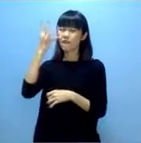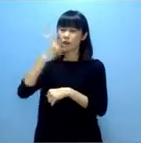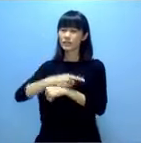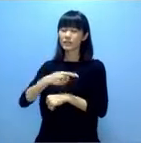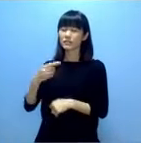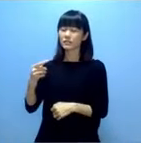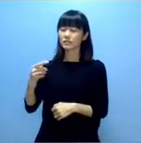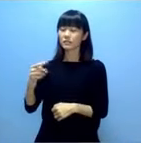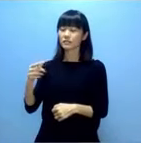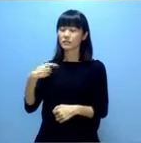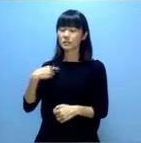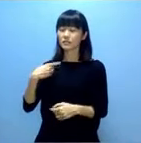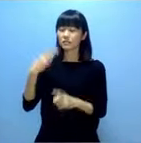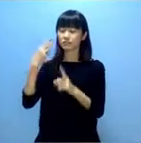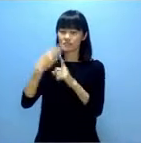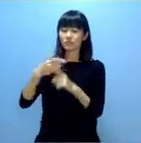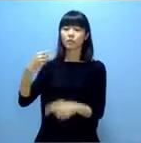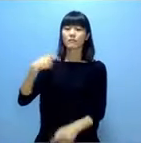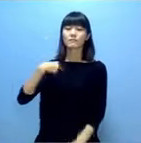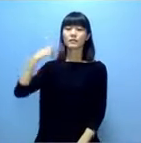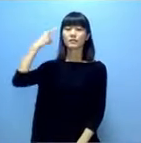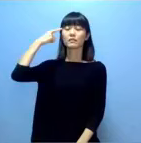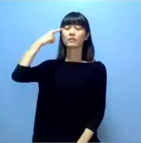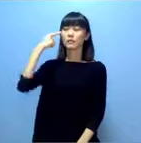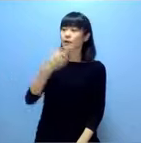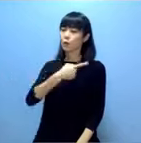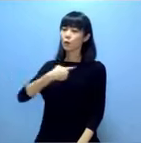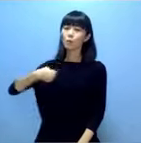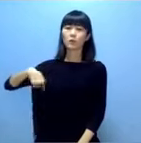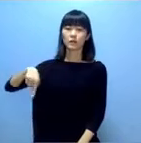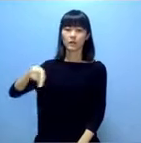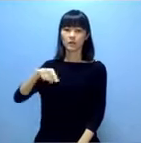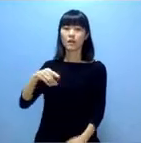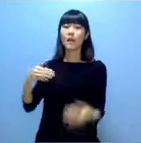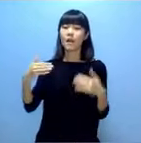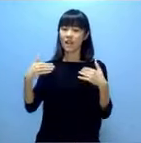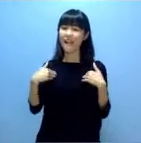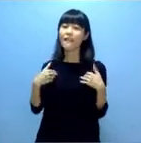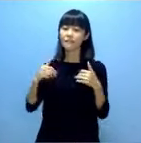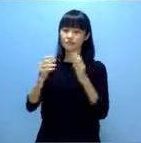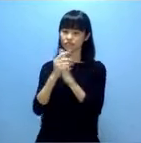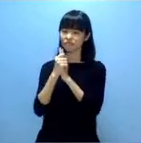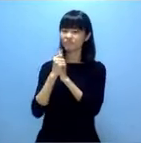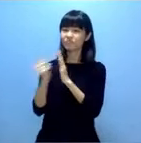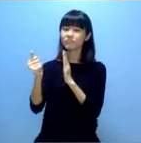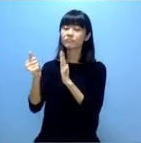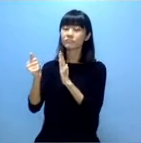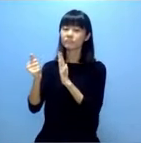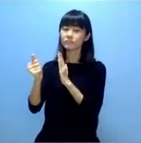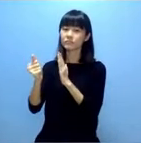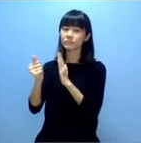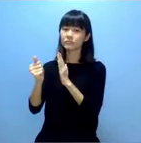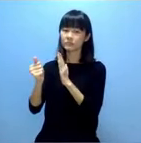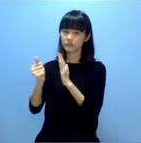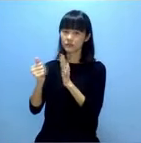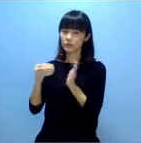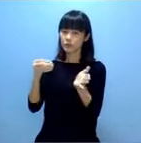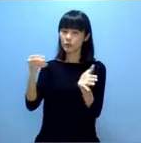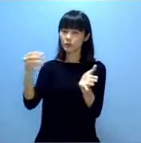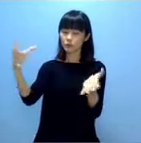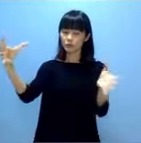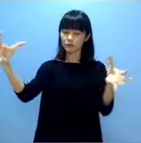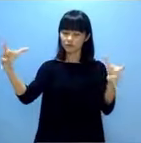that, wow, we actually have the ability to put something together so